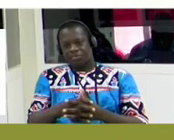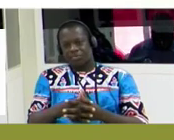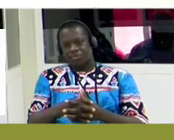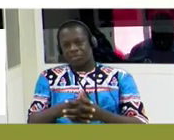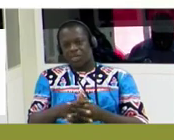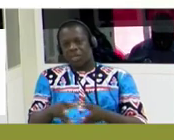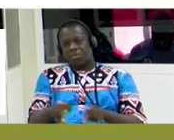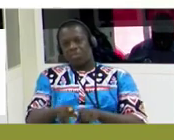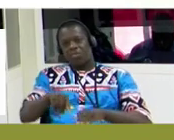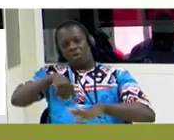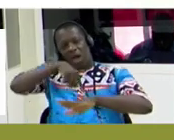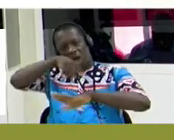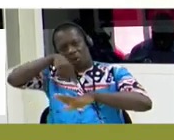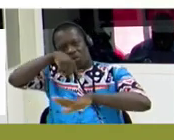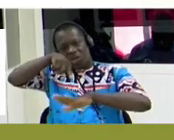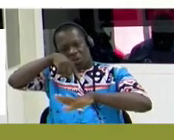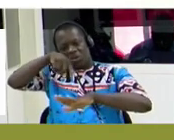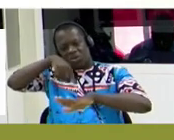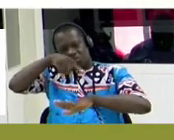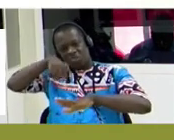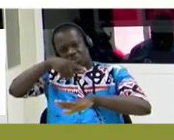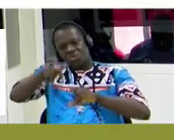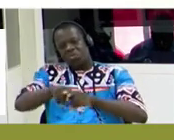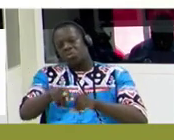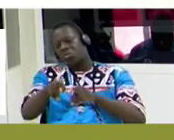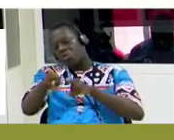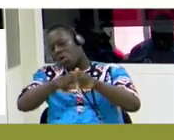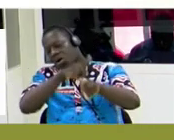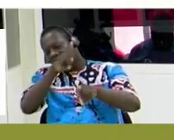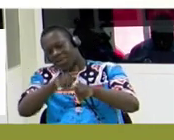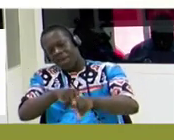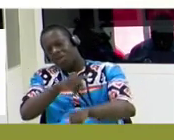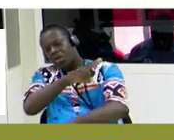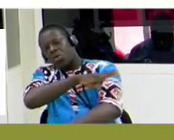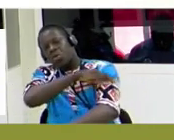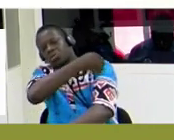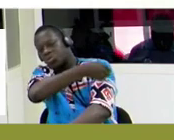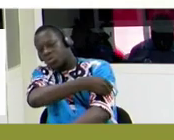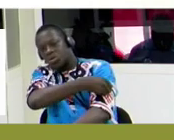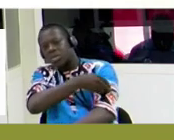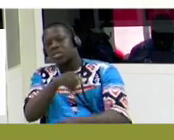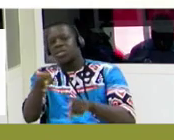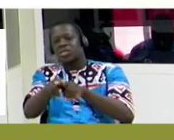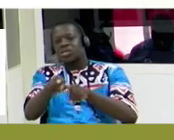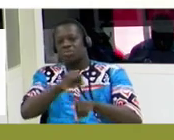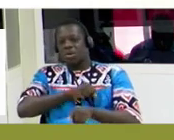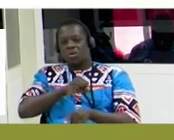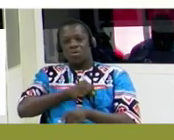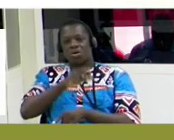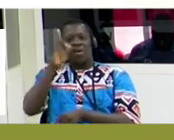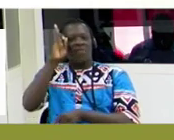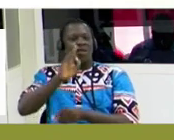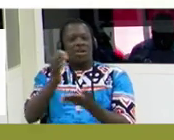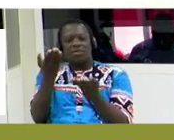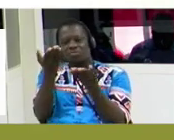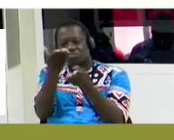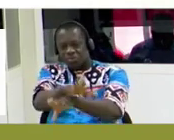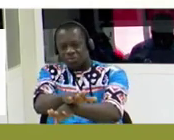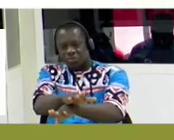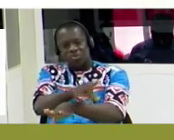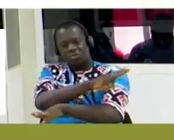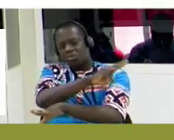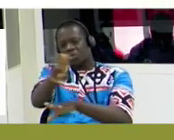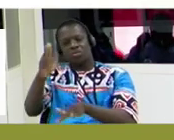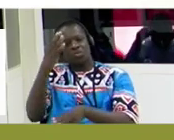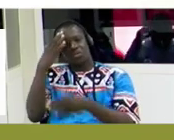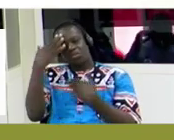Maybe hours, I was at the hospital. Even my father's burial, I was not aware. That's why I said that I